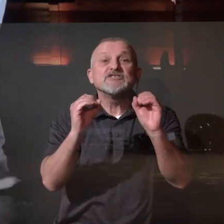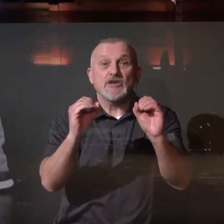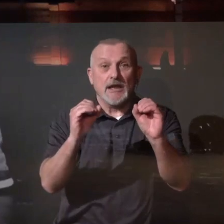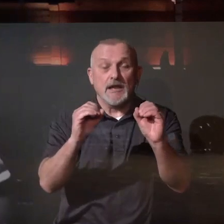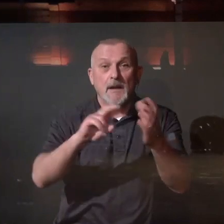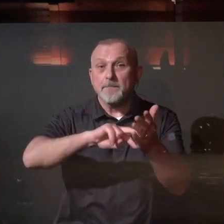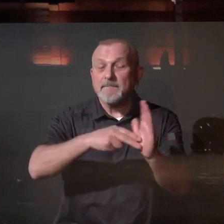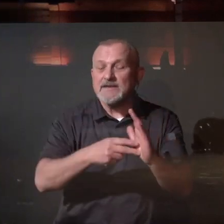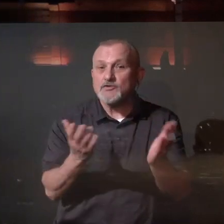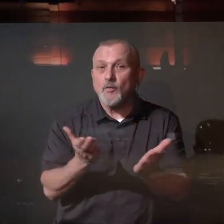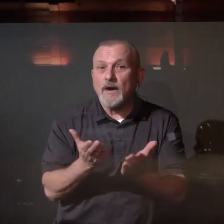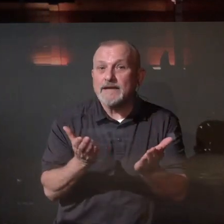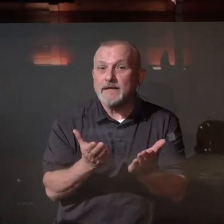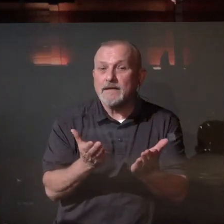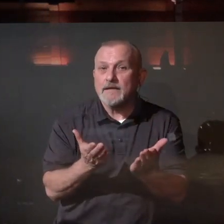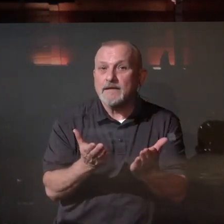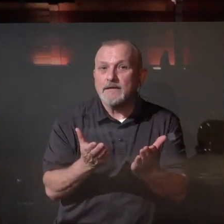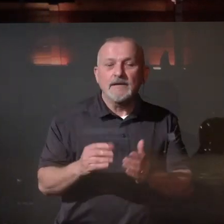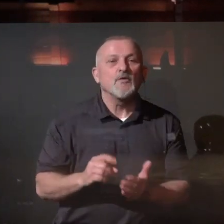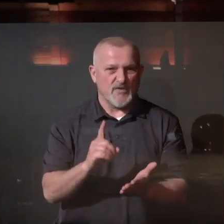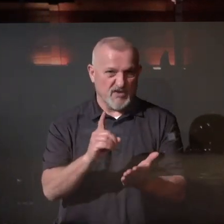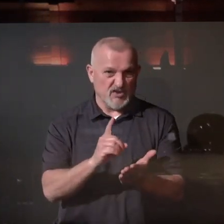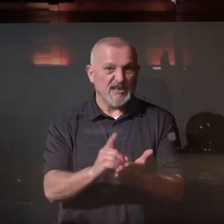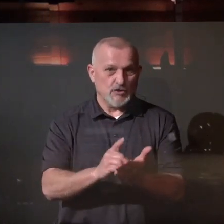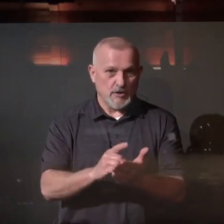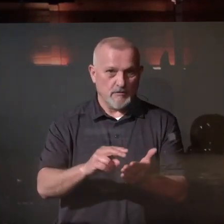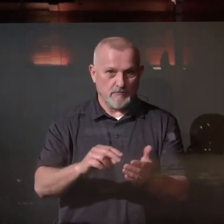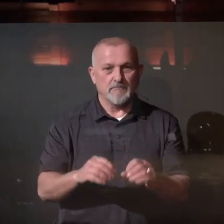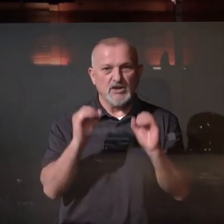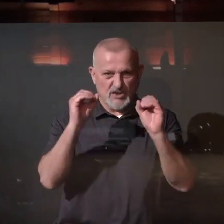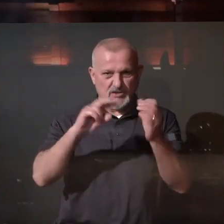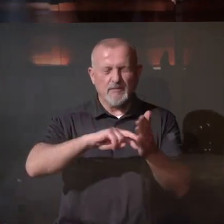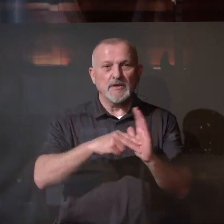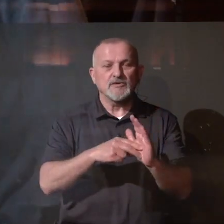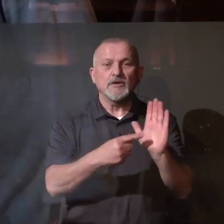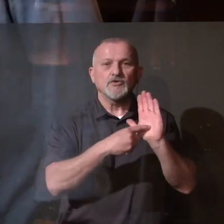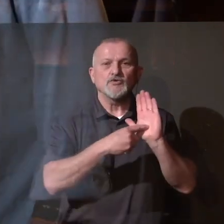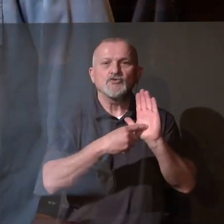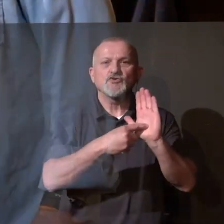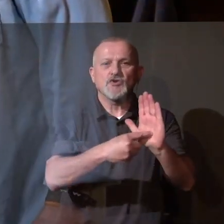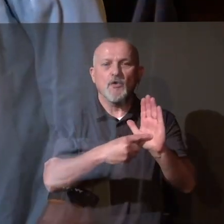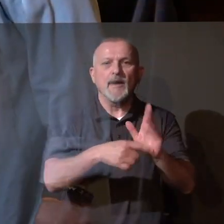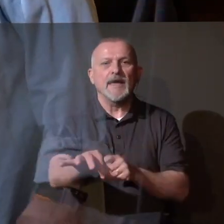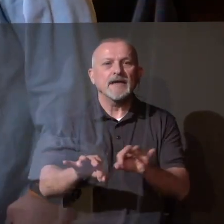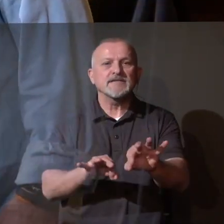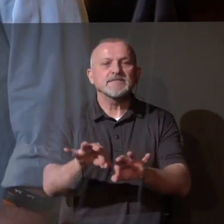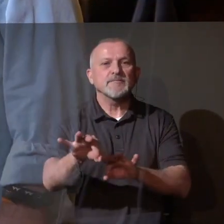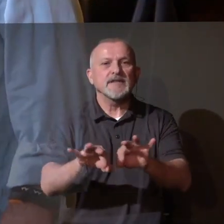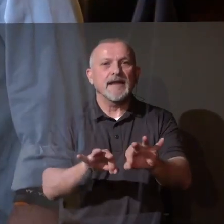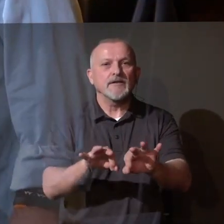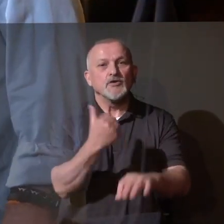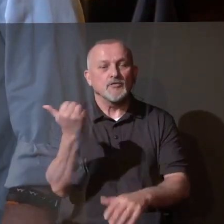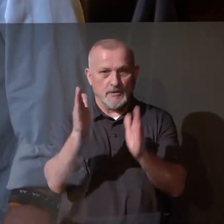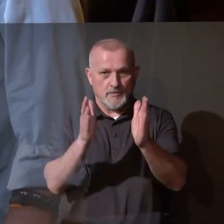term for you. To teach. What does to teach mean in the dictionary? Teach simply means to show and to explain